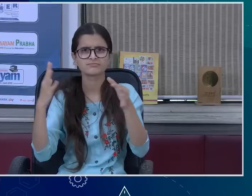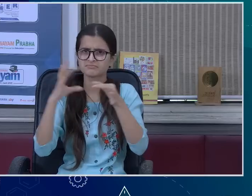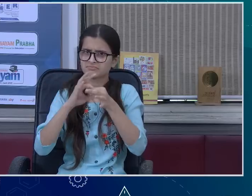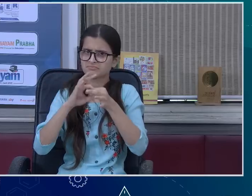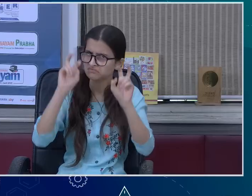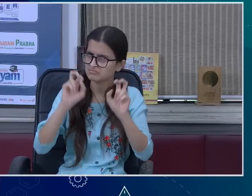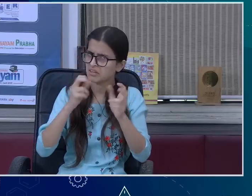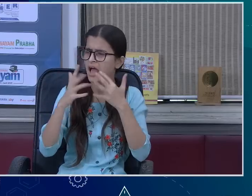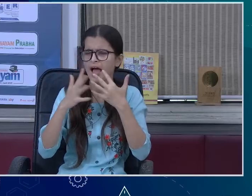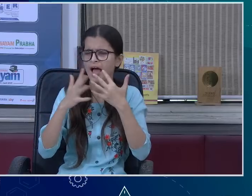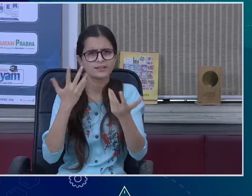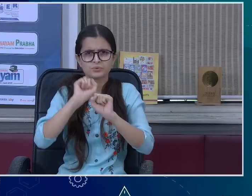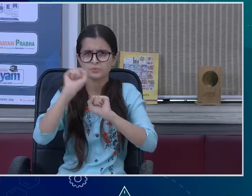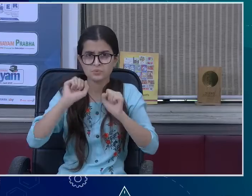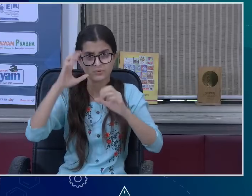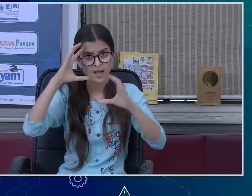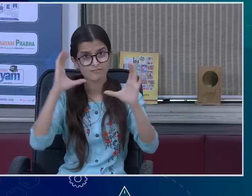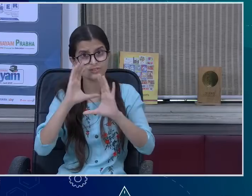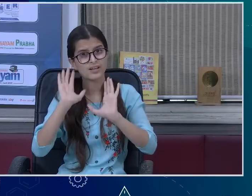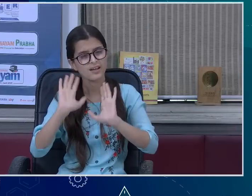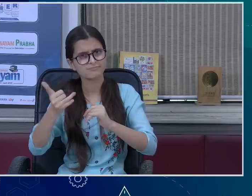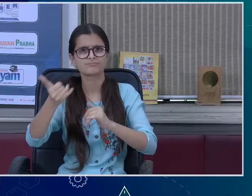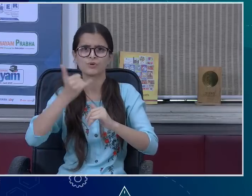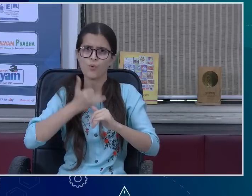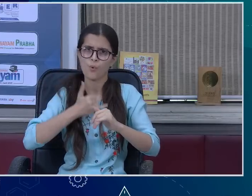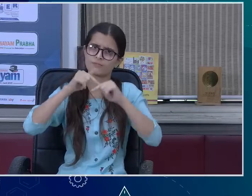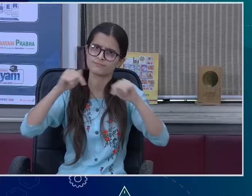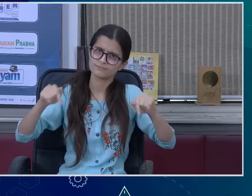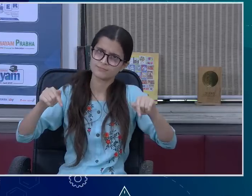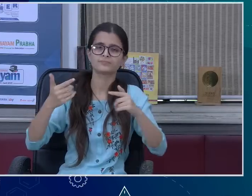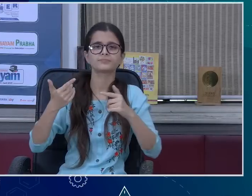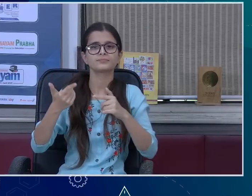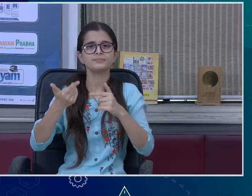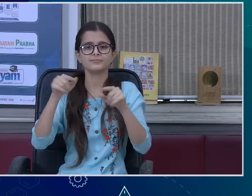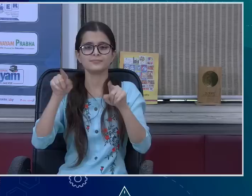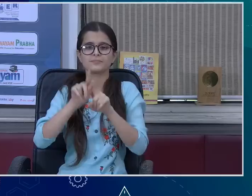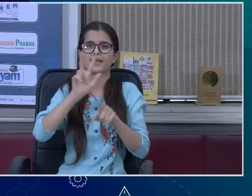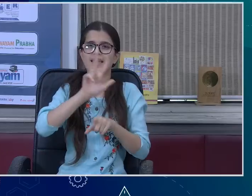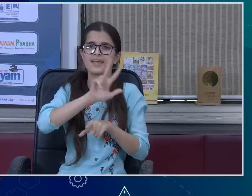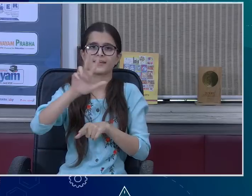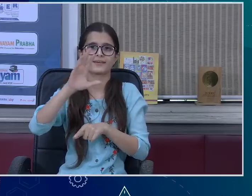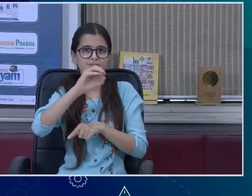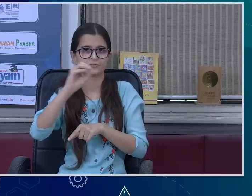session or to this online training, you can call us on a number that is